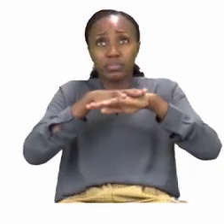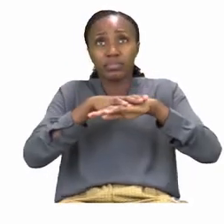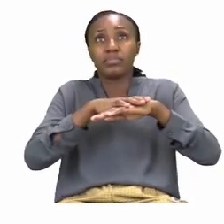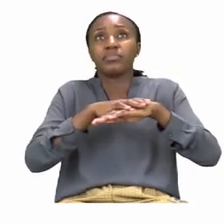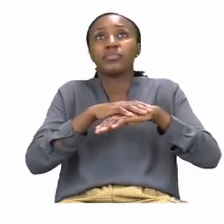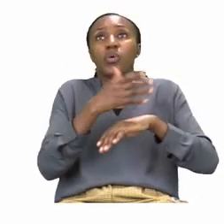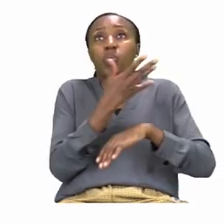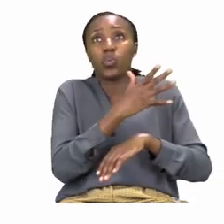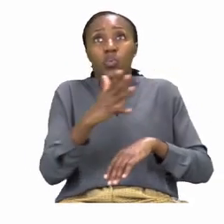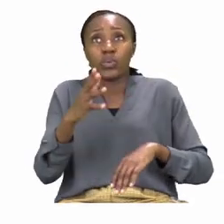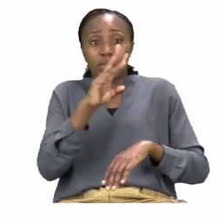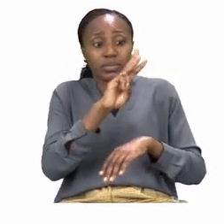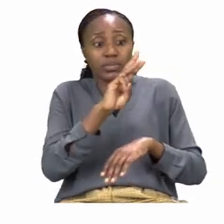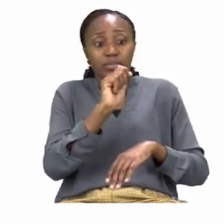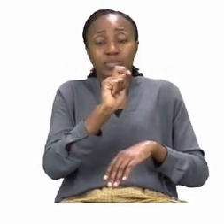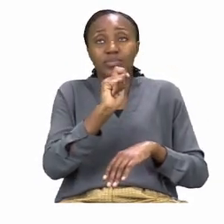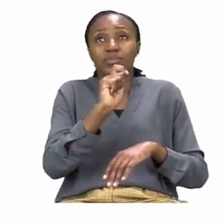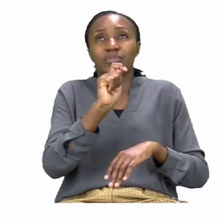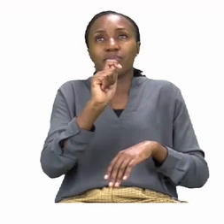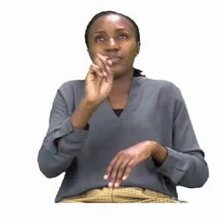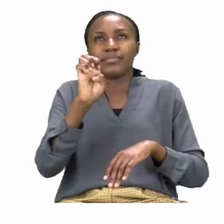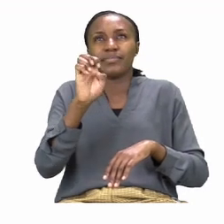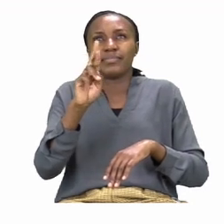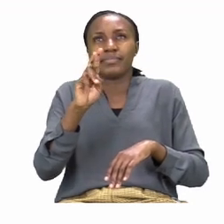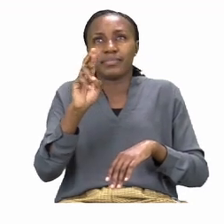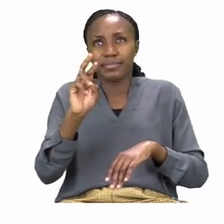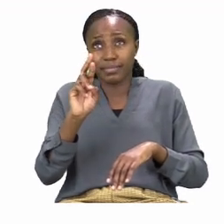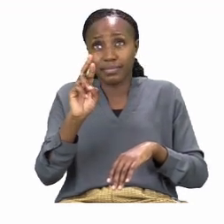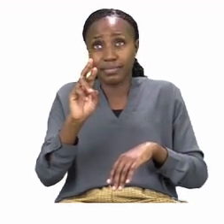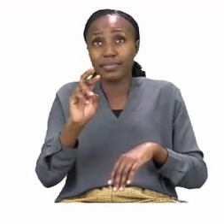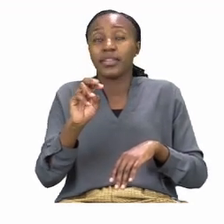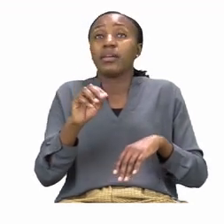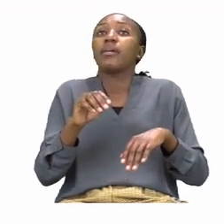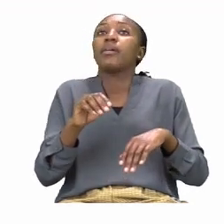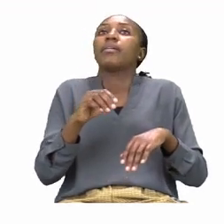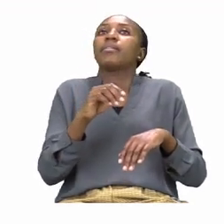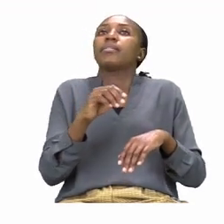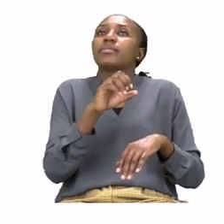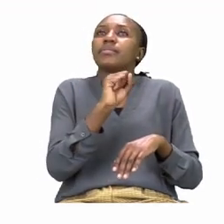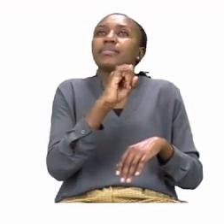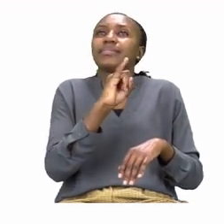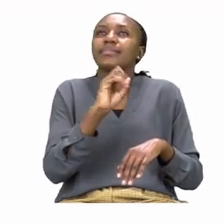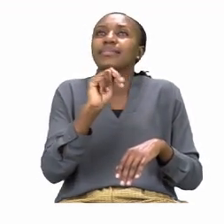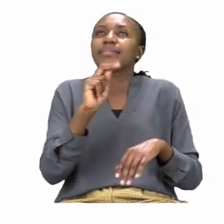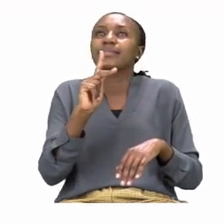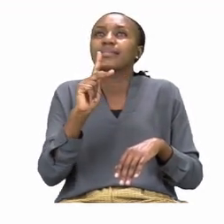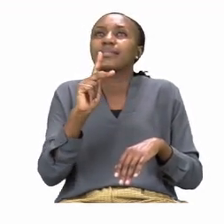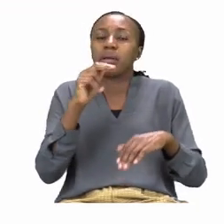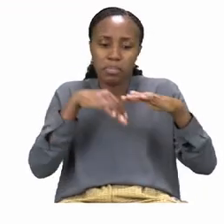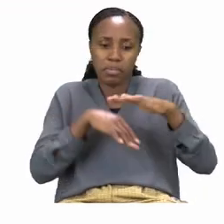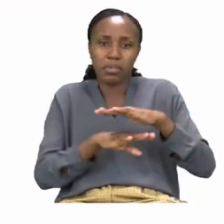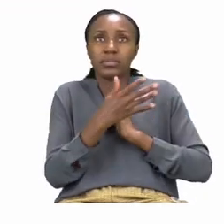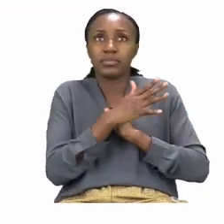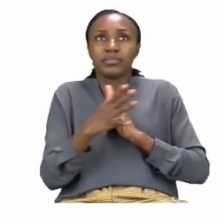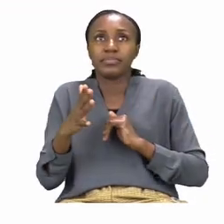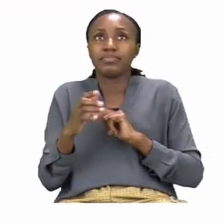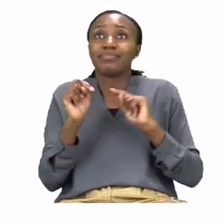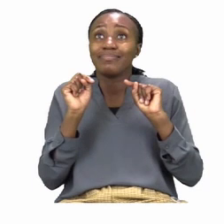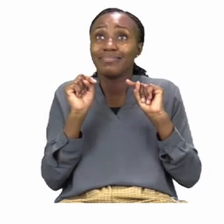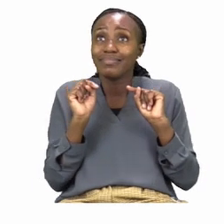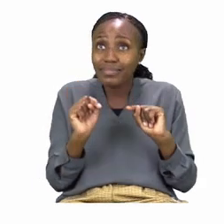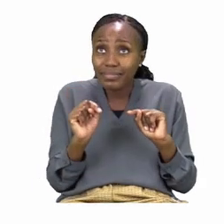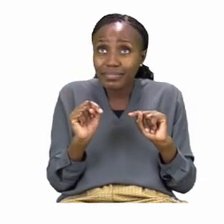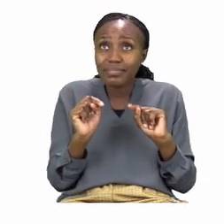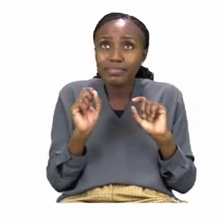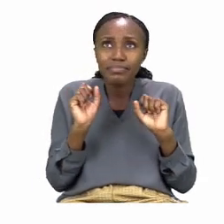Then it says, fill in the missing letters. So you have to go